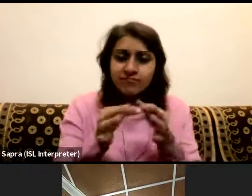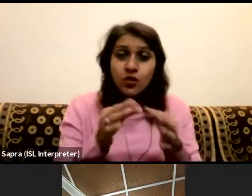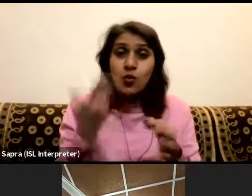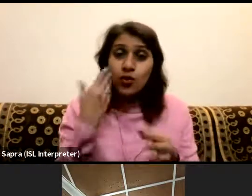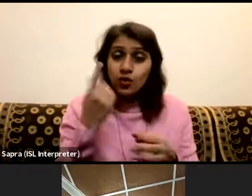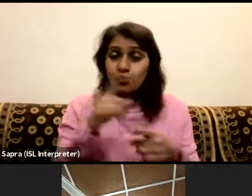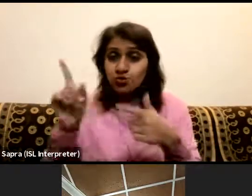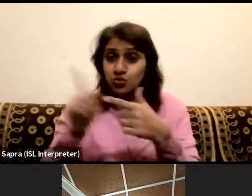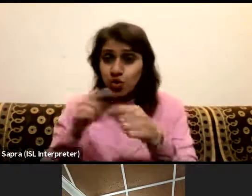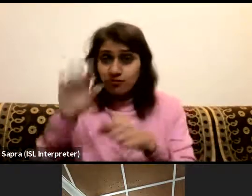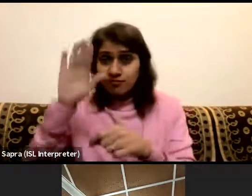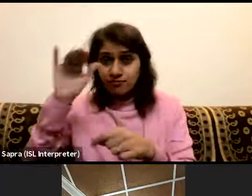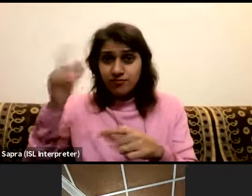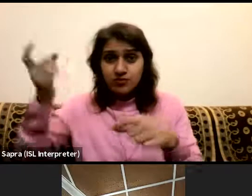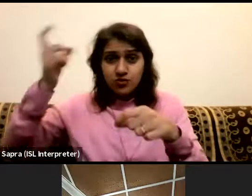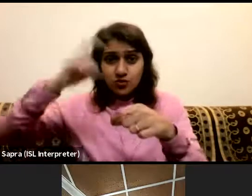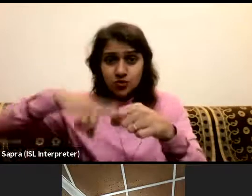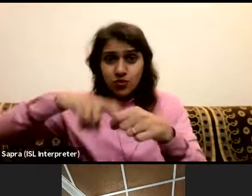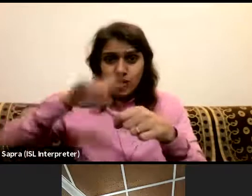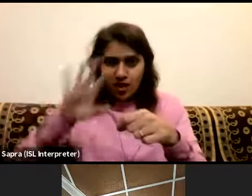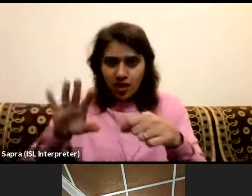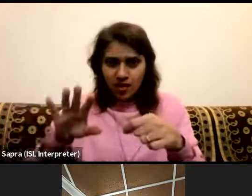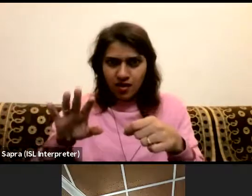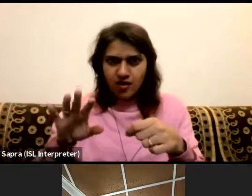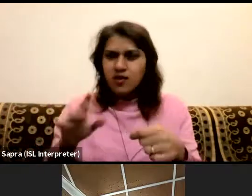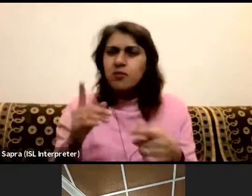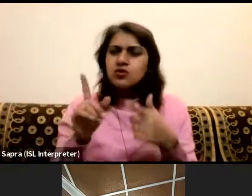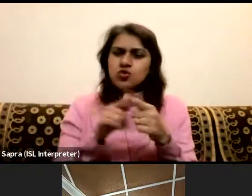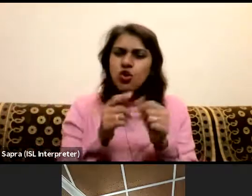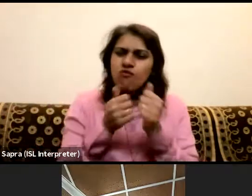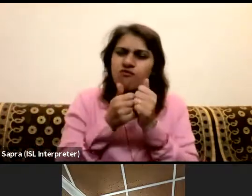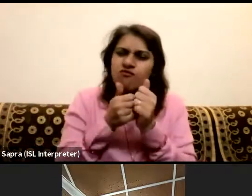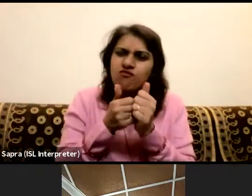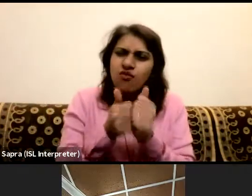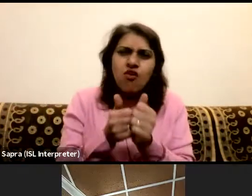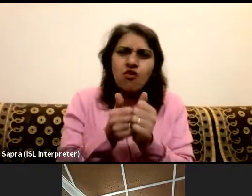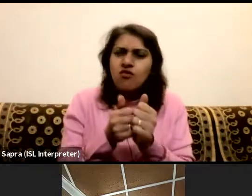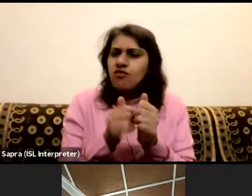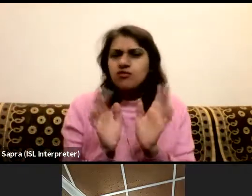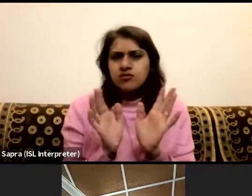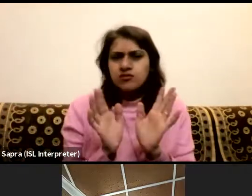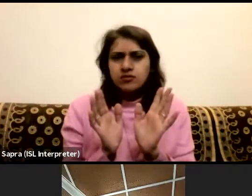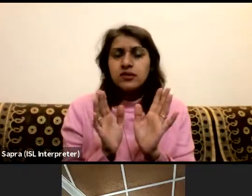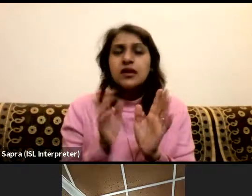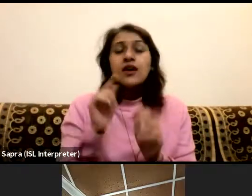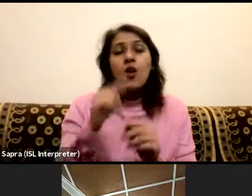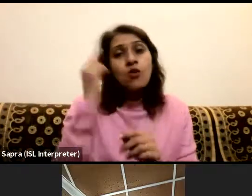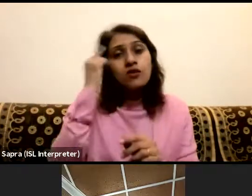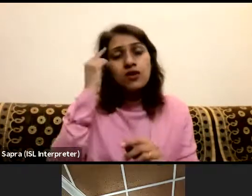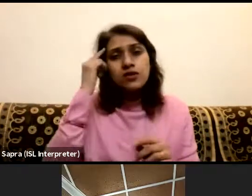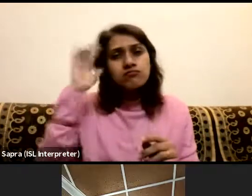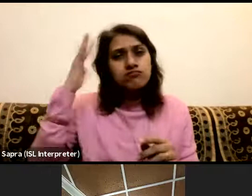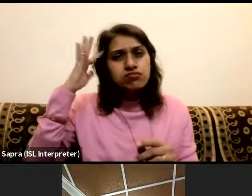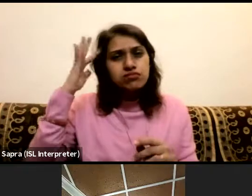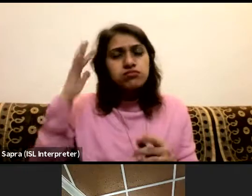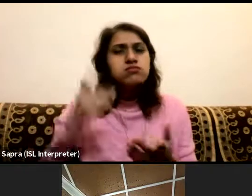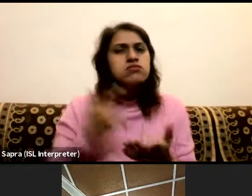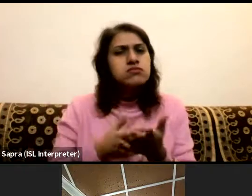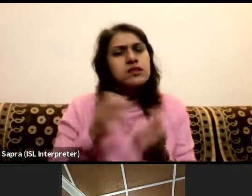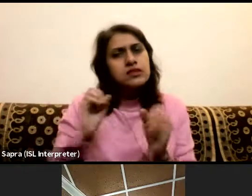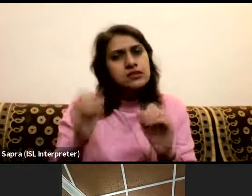these people, just don't hire them for a particular job role. You need to start now thinking that how can